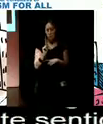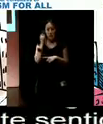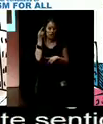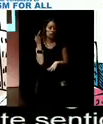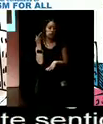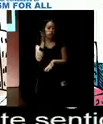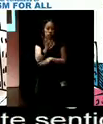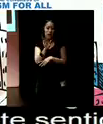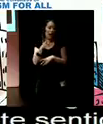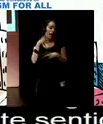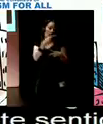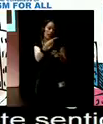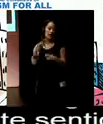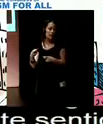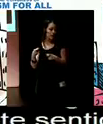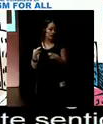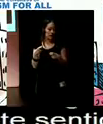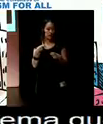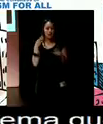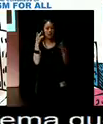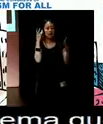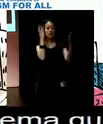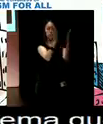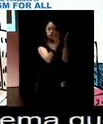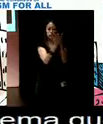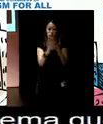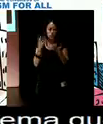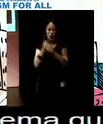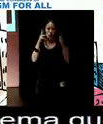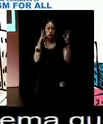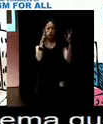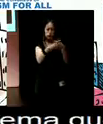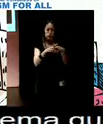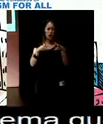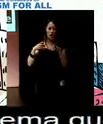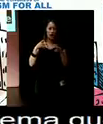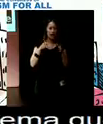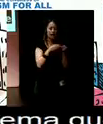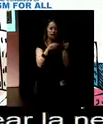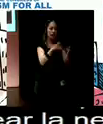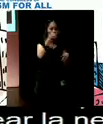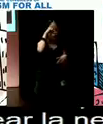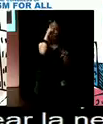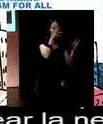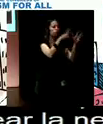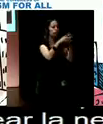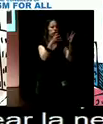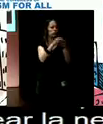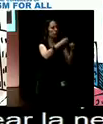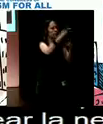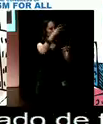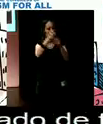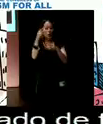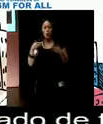So maybe we should think about the need of a detailed study surrounding